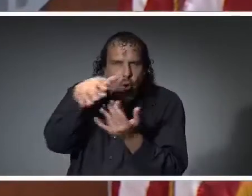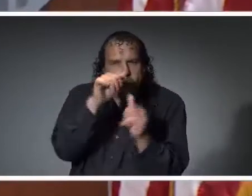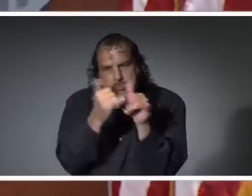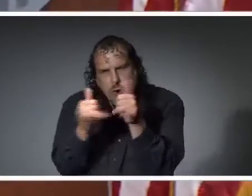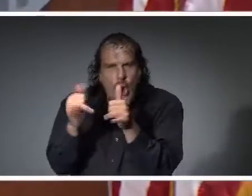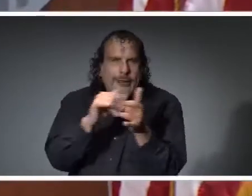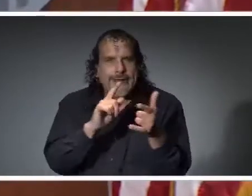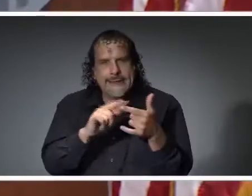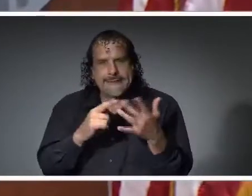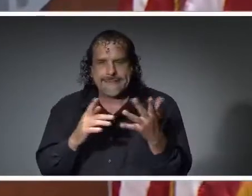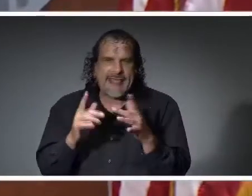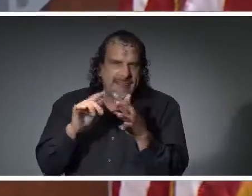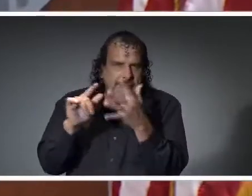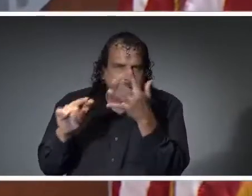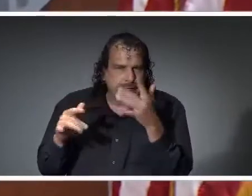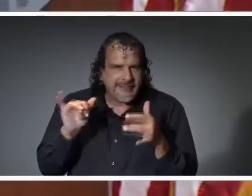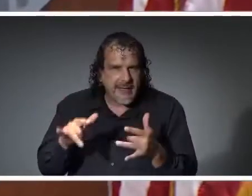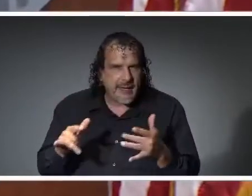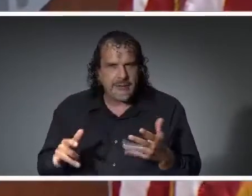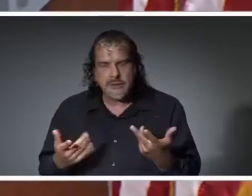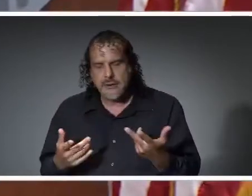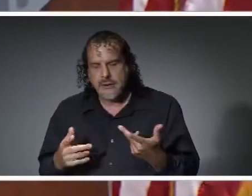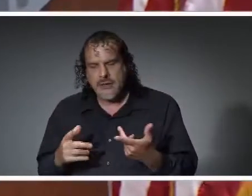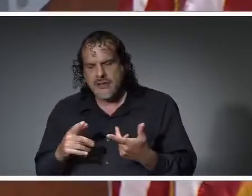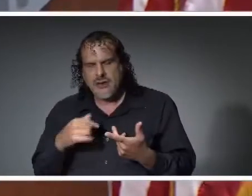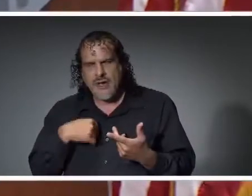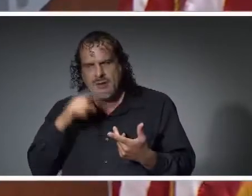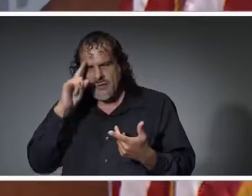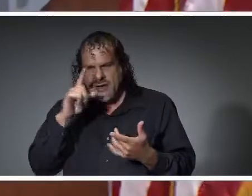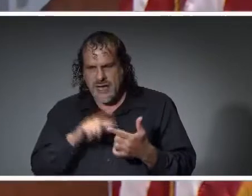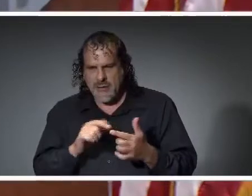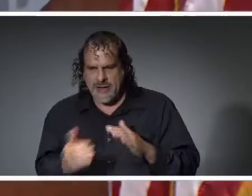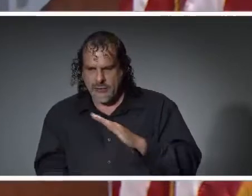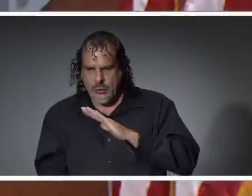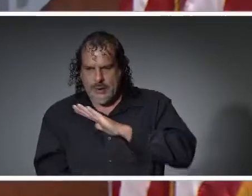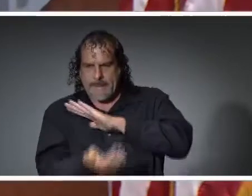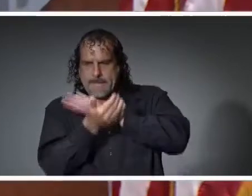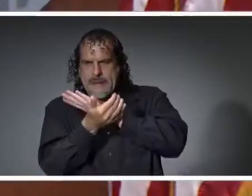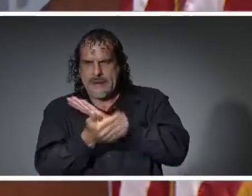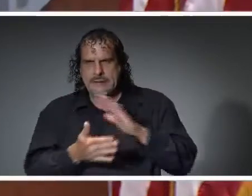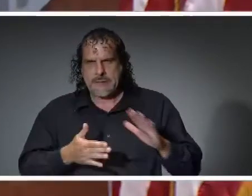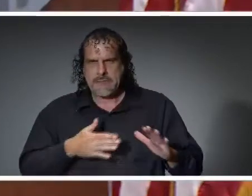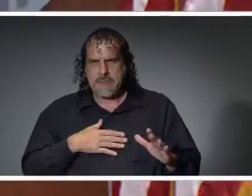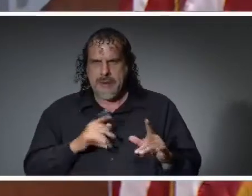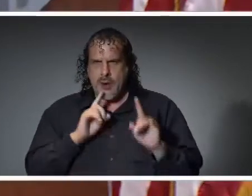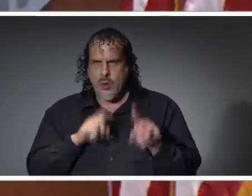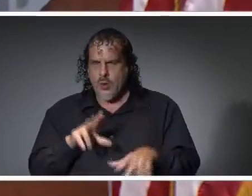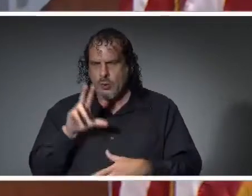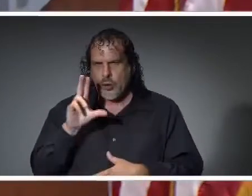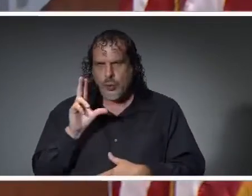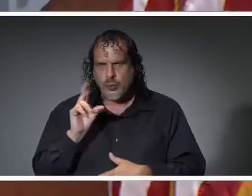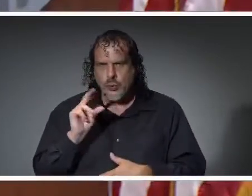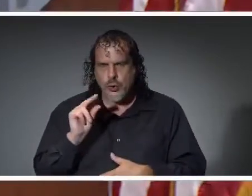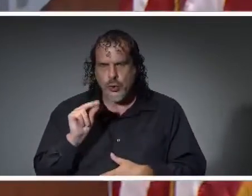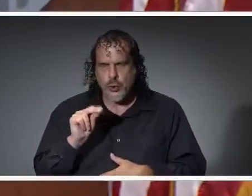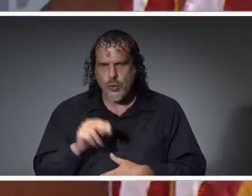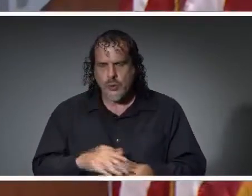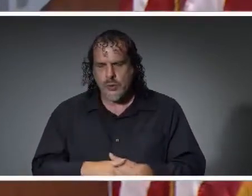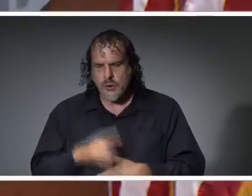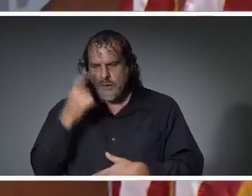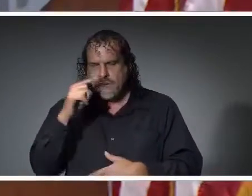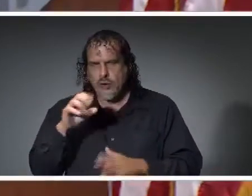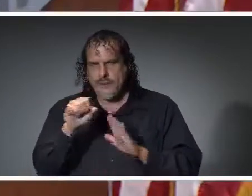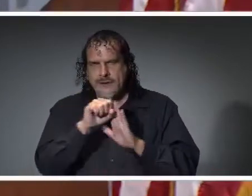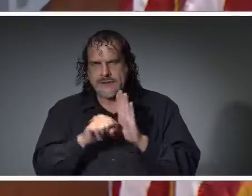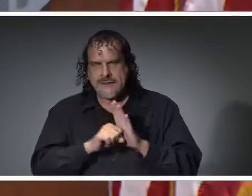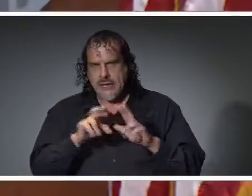I do not believe that I will have to amend any executive order to allow for the state fair, which I've been